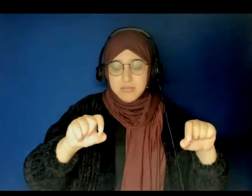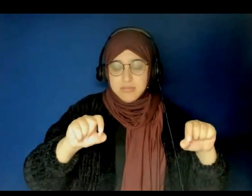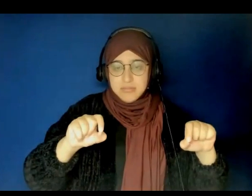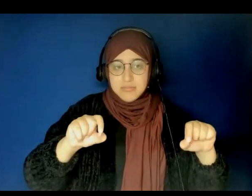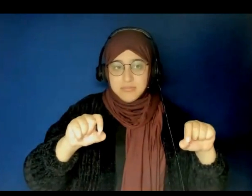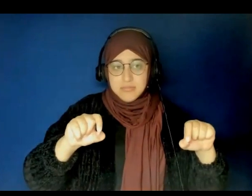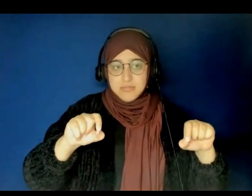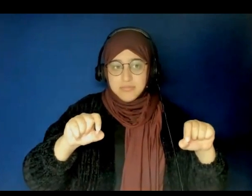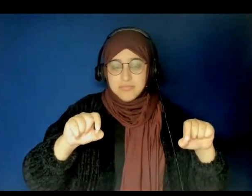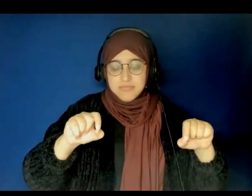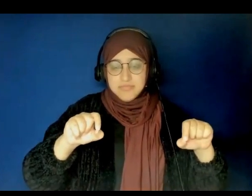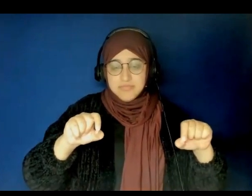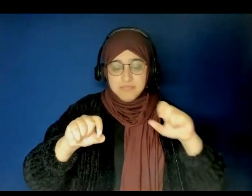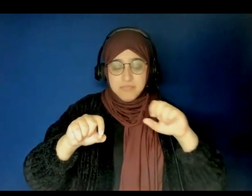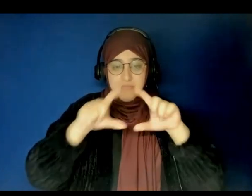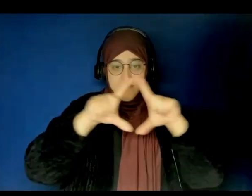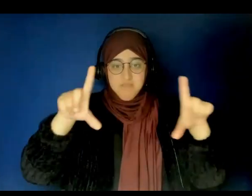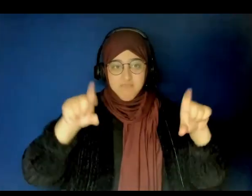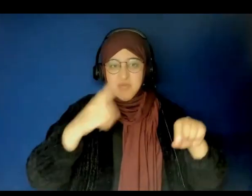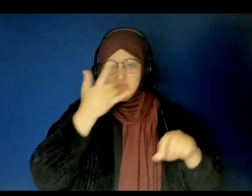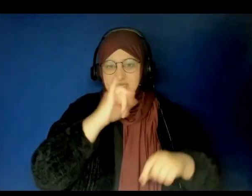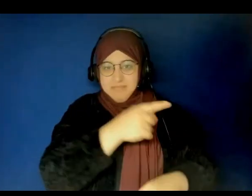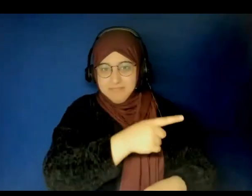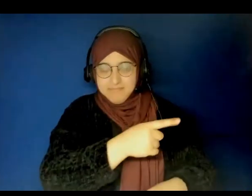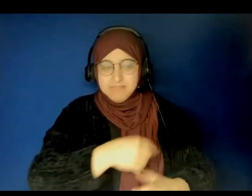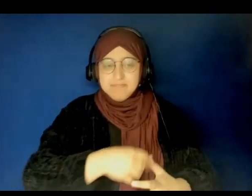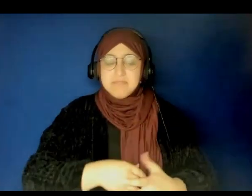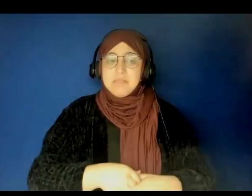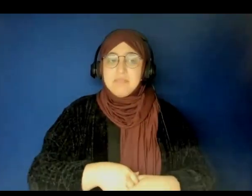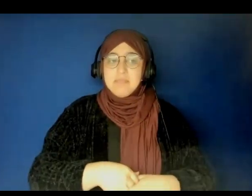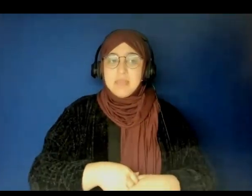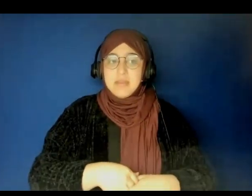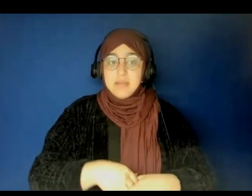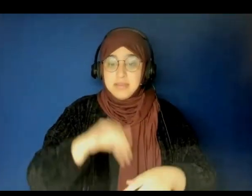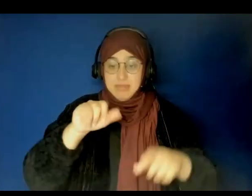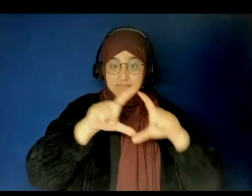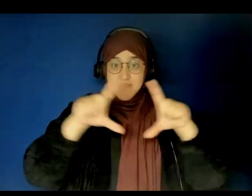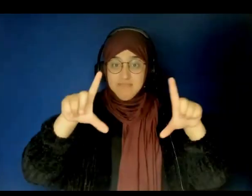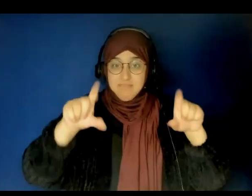end jutting out of it. And he said, this is a man's lifespan.